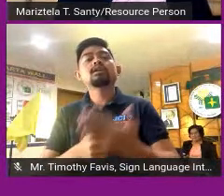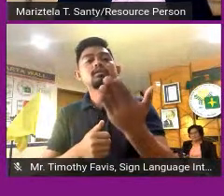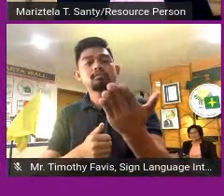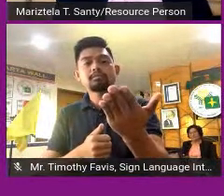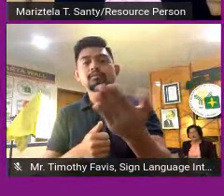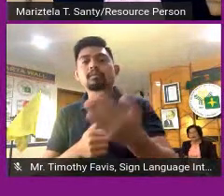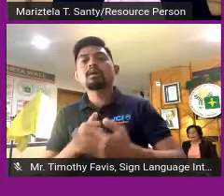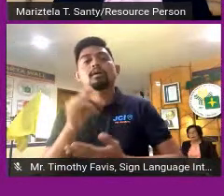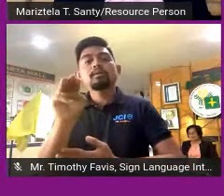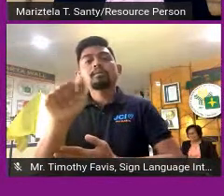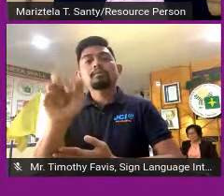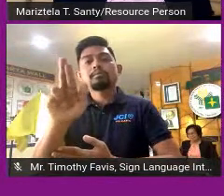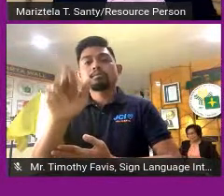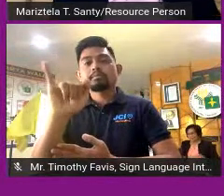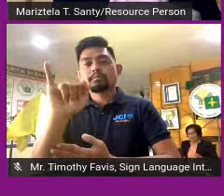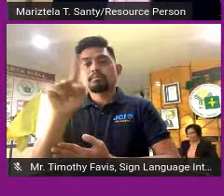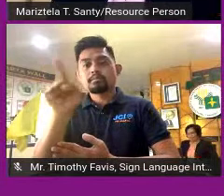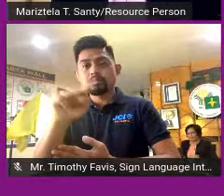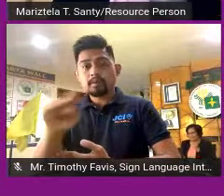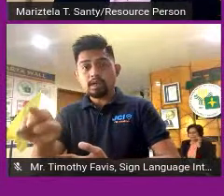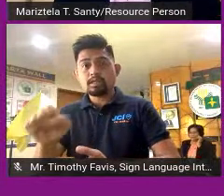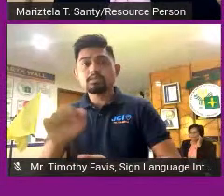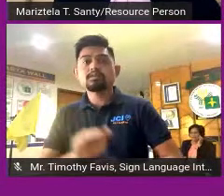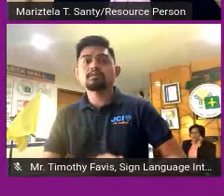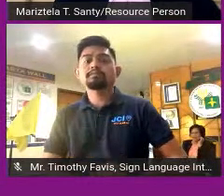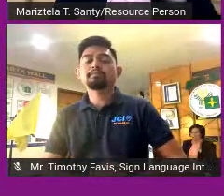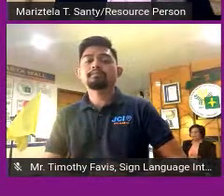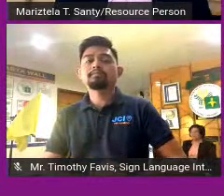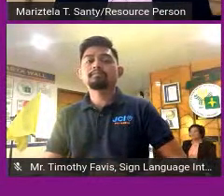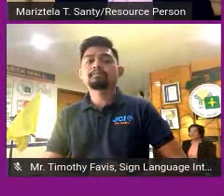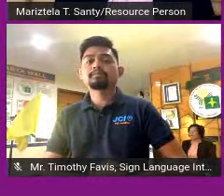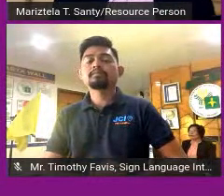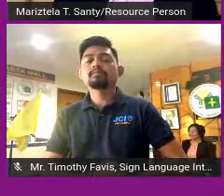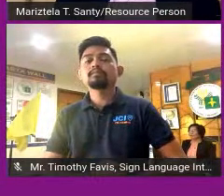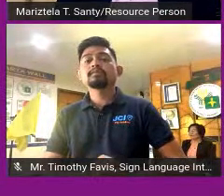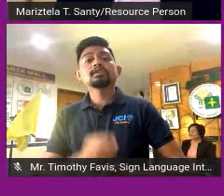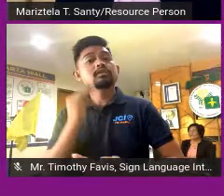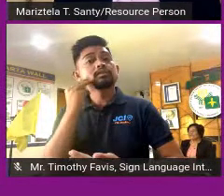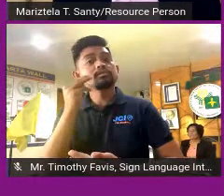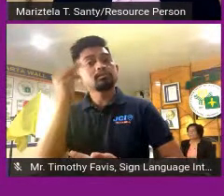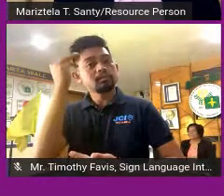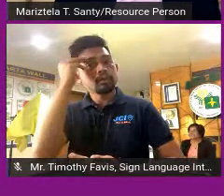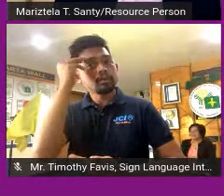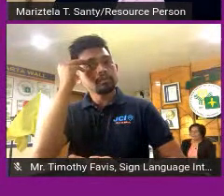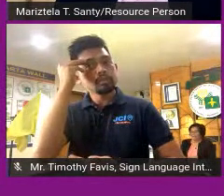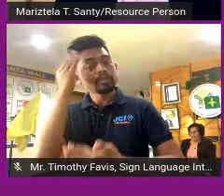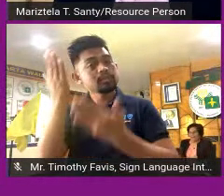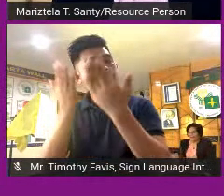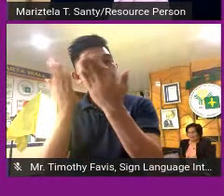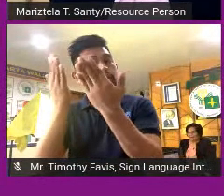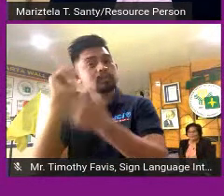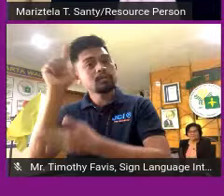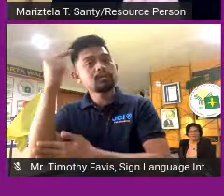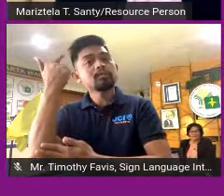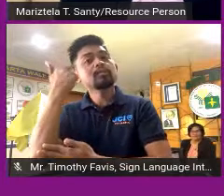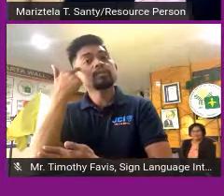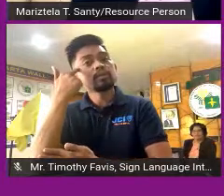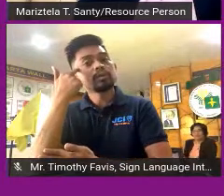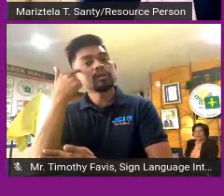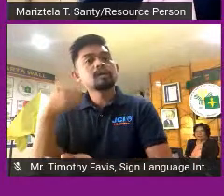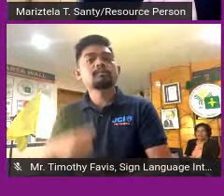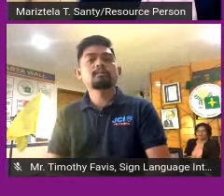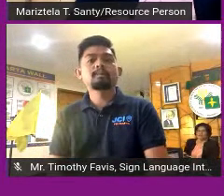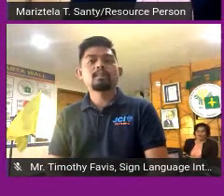consultant who has I was been with the government service for 41 years and a